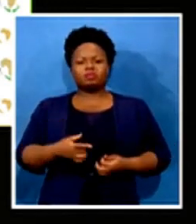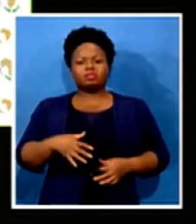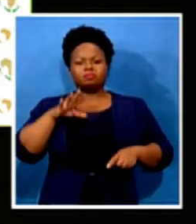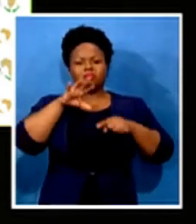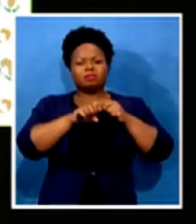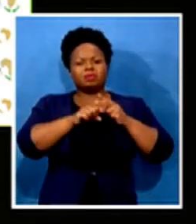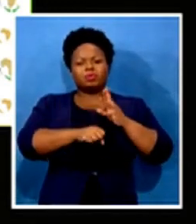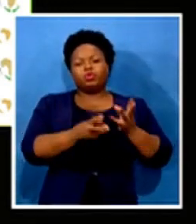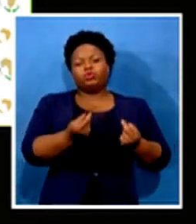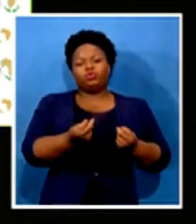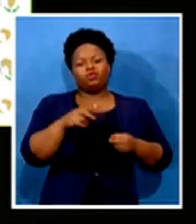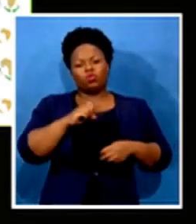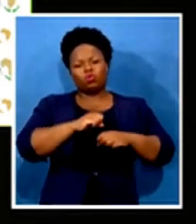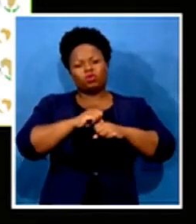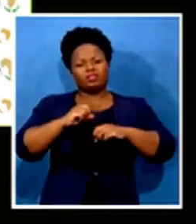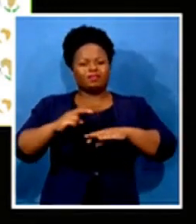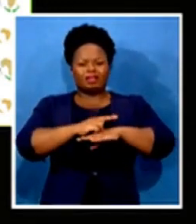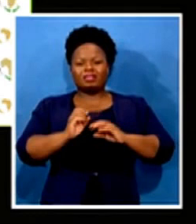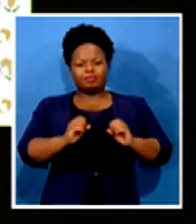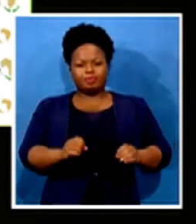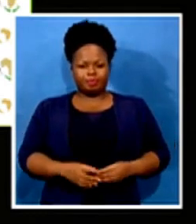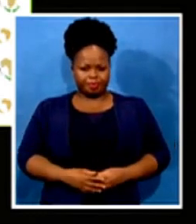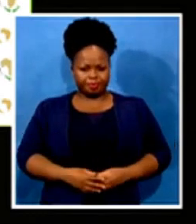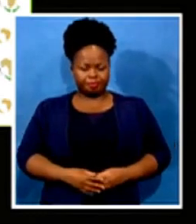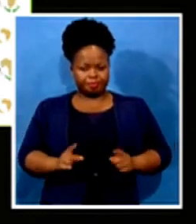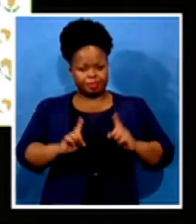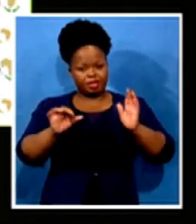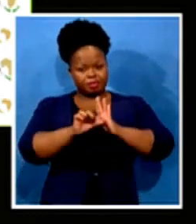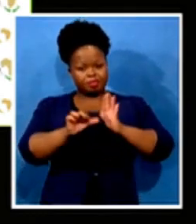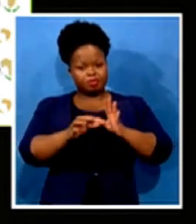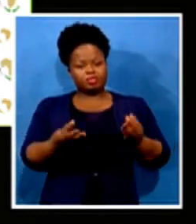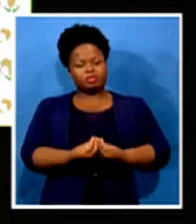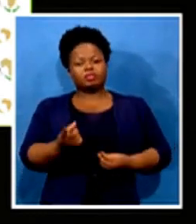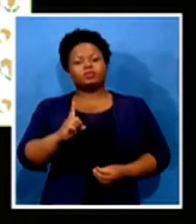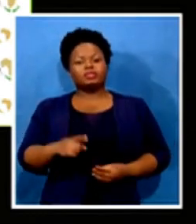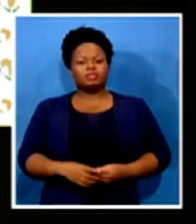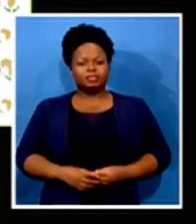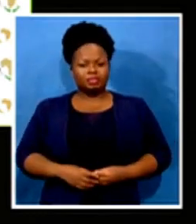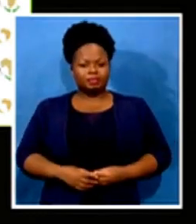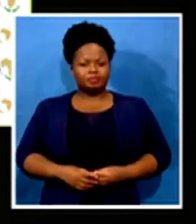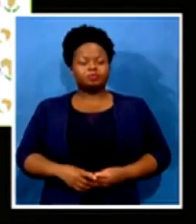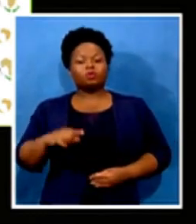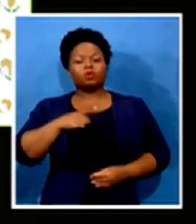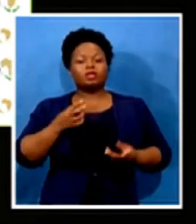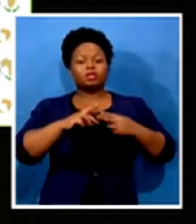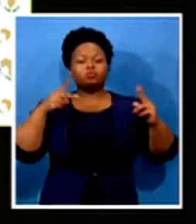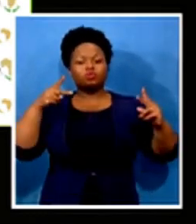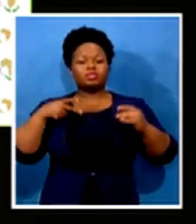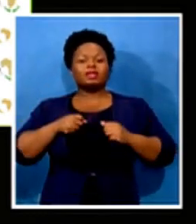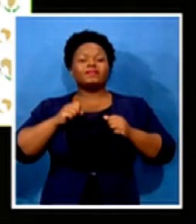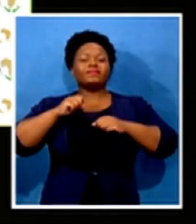there. But the most important thing is whether the mutant viruses affect some